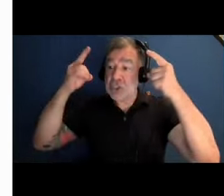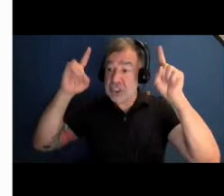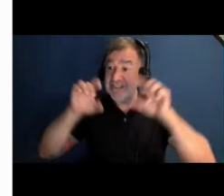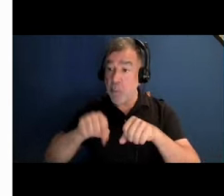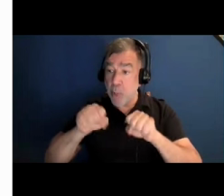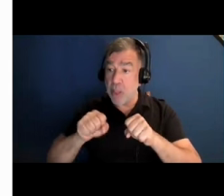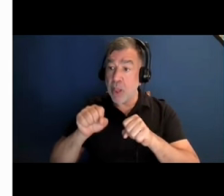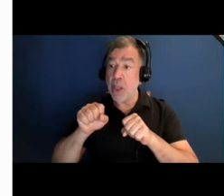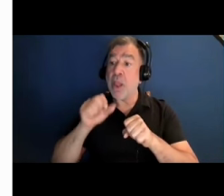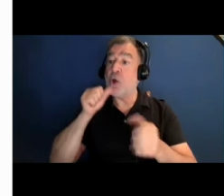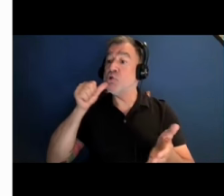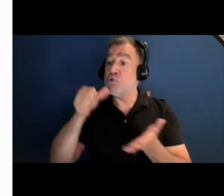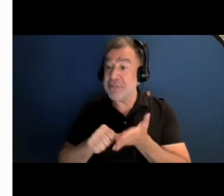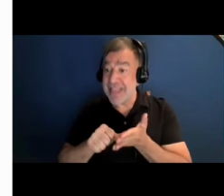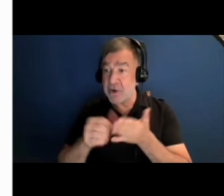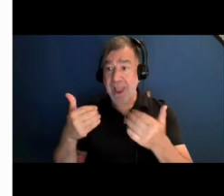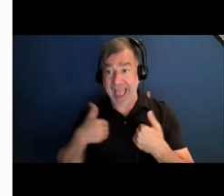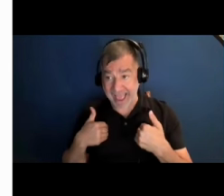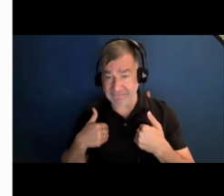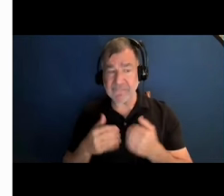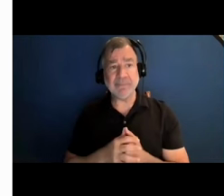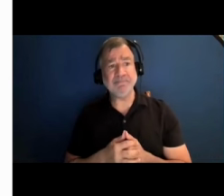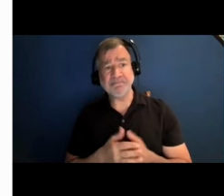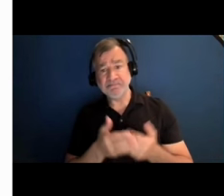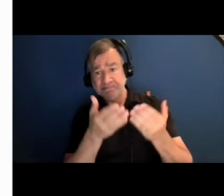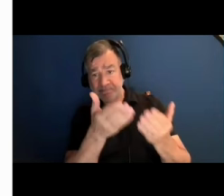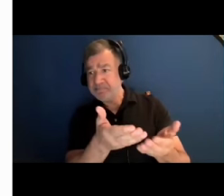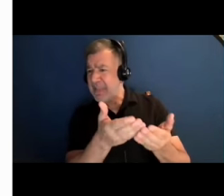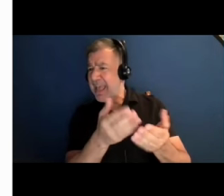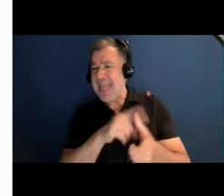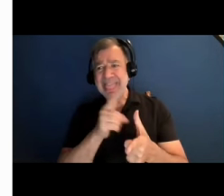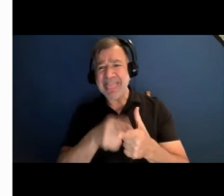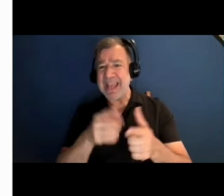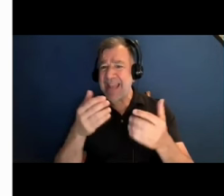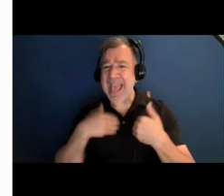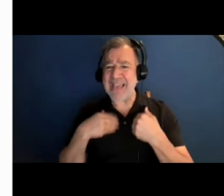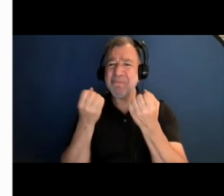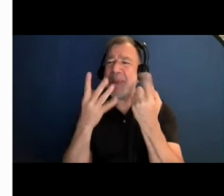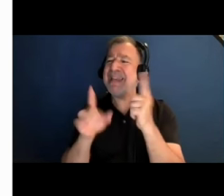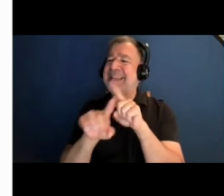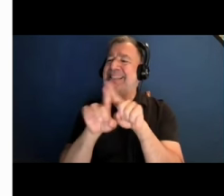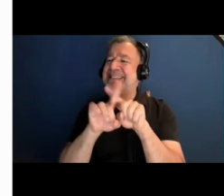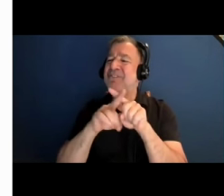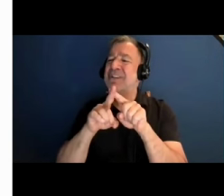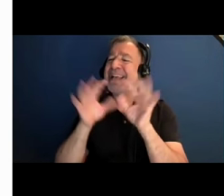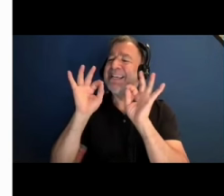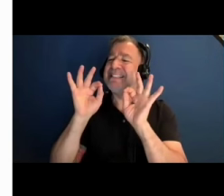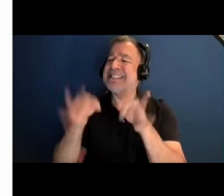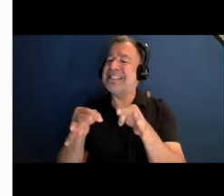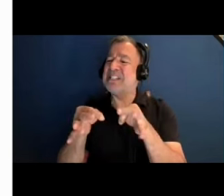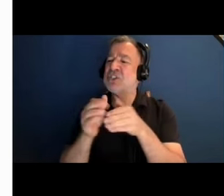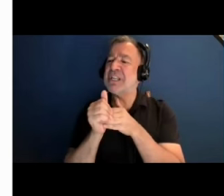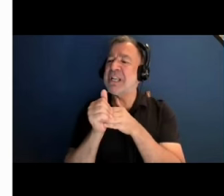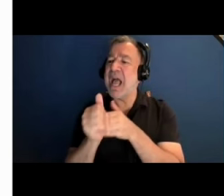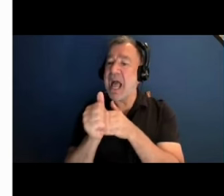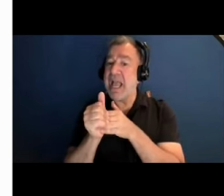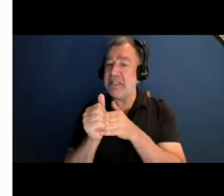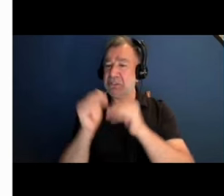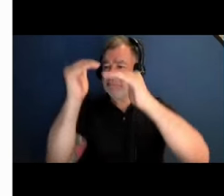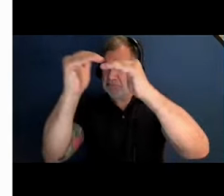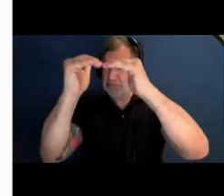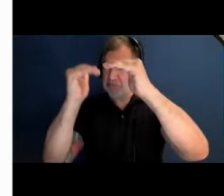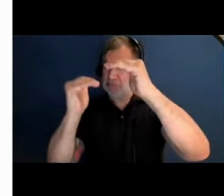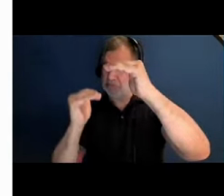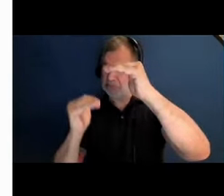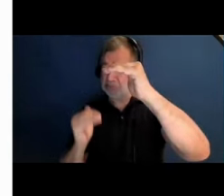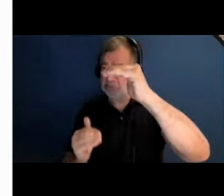the next slide, you'll see some of the different decision guides that we have. So I mentioned on the previous slide that we do have them. And